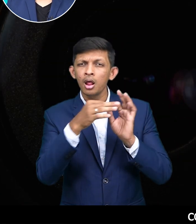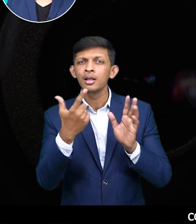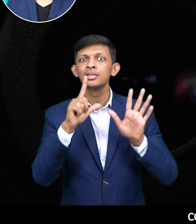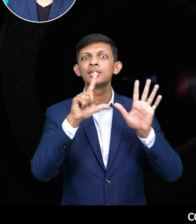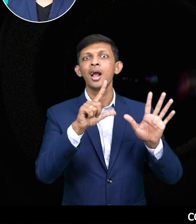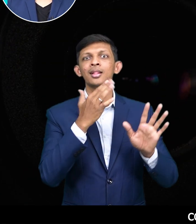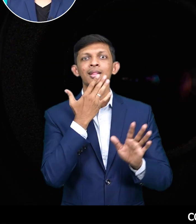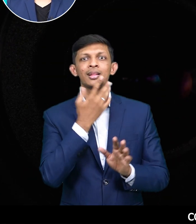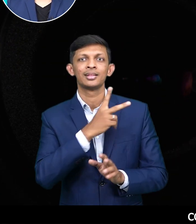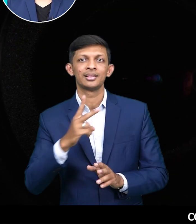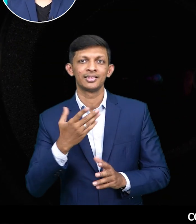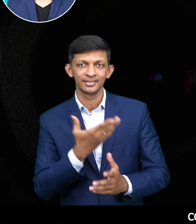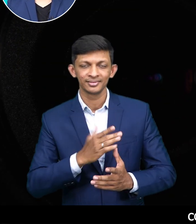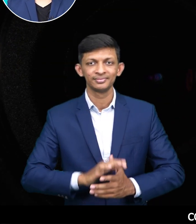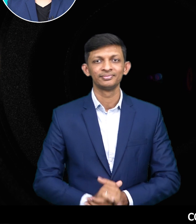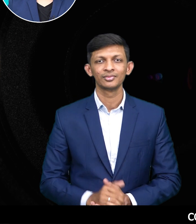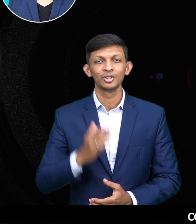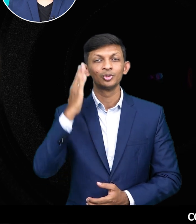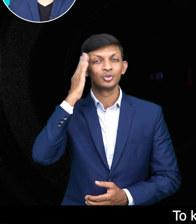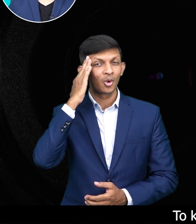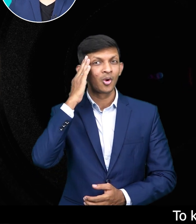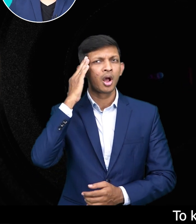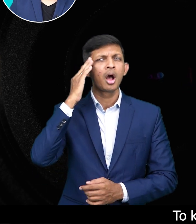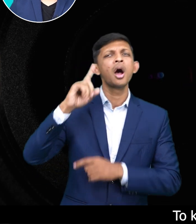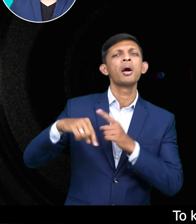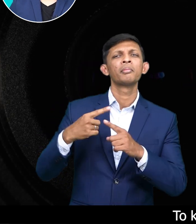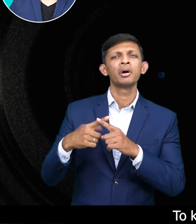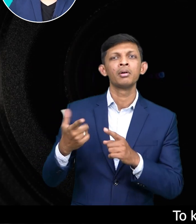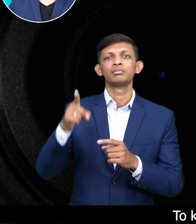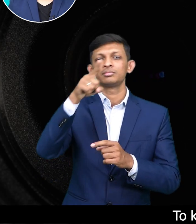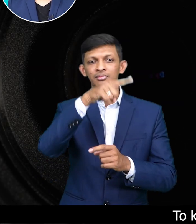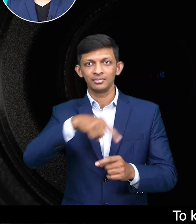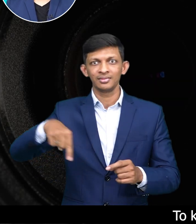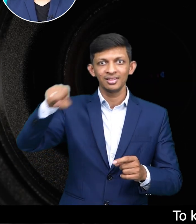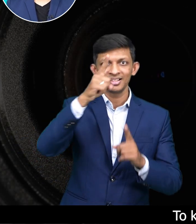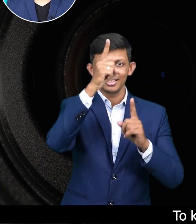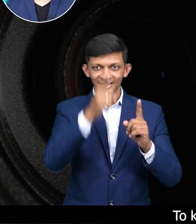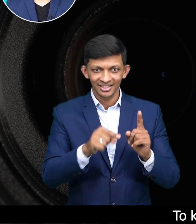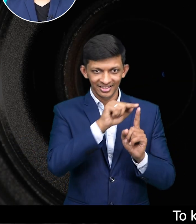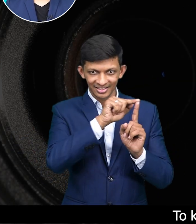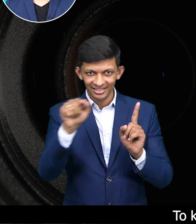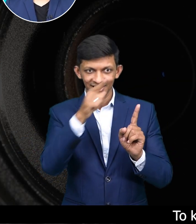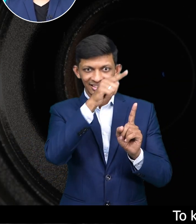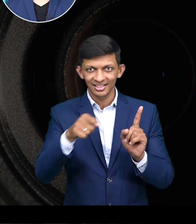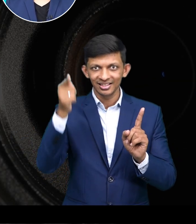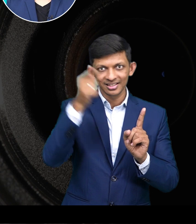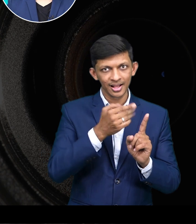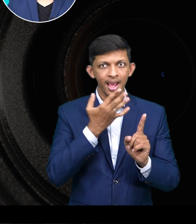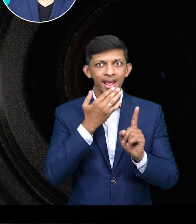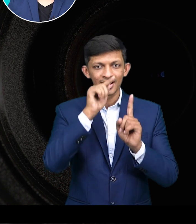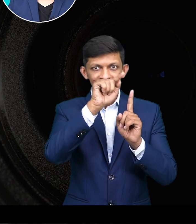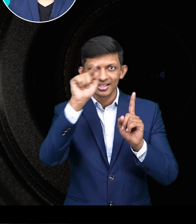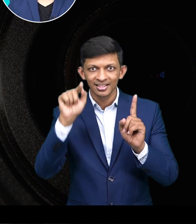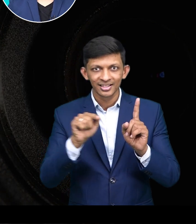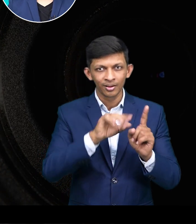of 7 colors. To know about Newton's disk, let us do